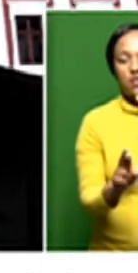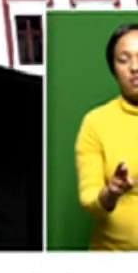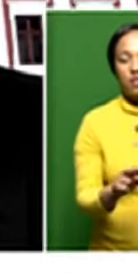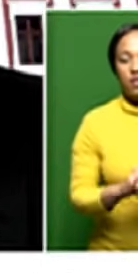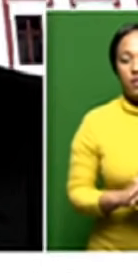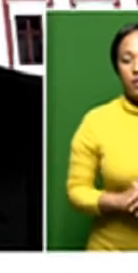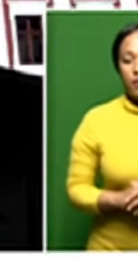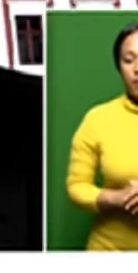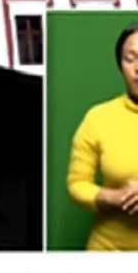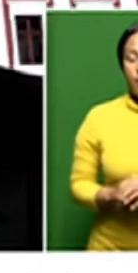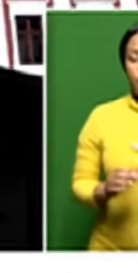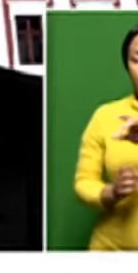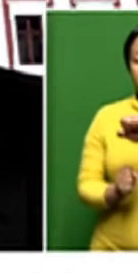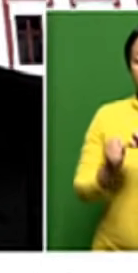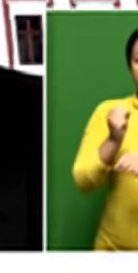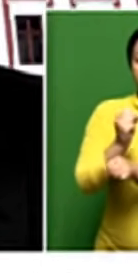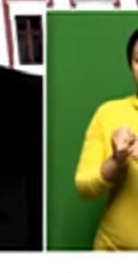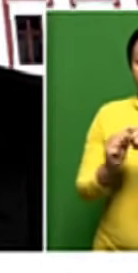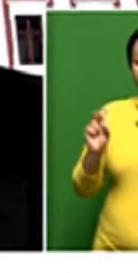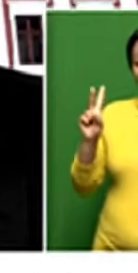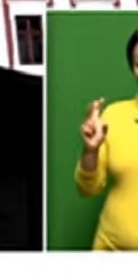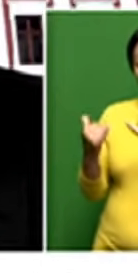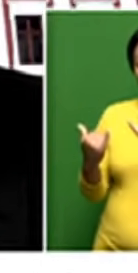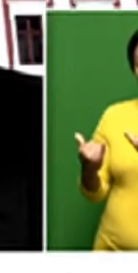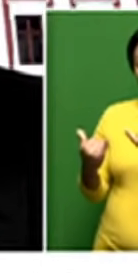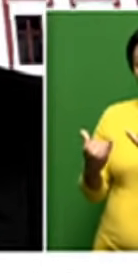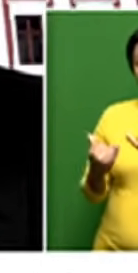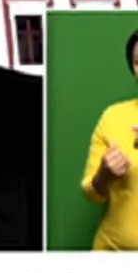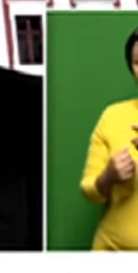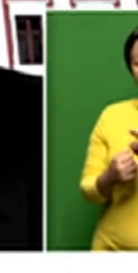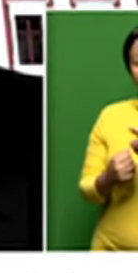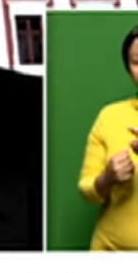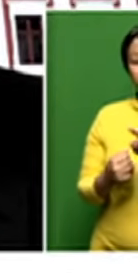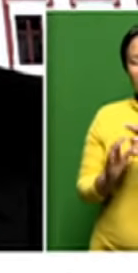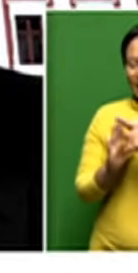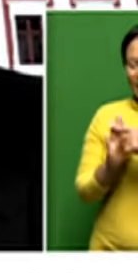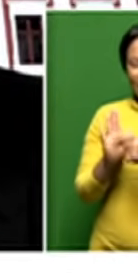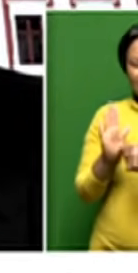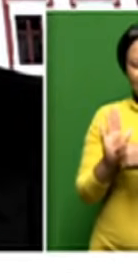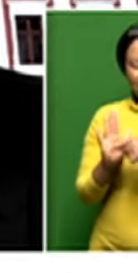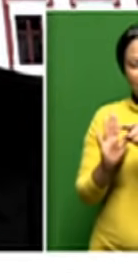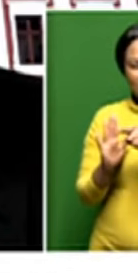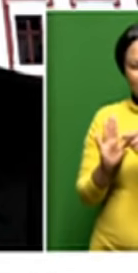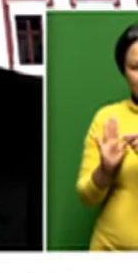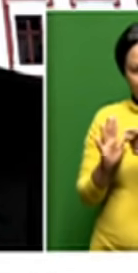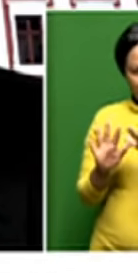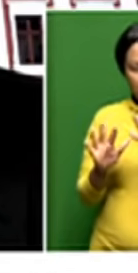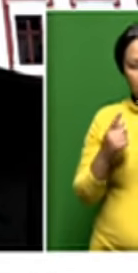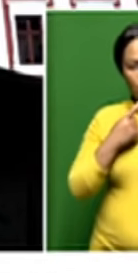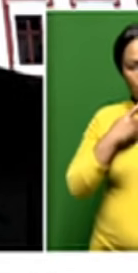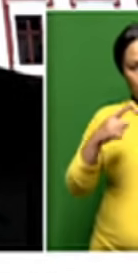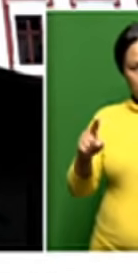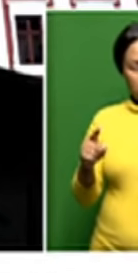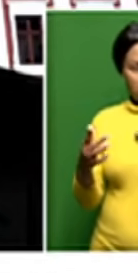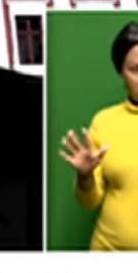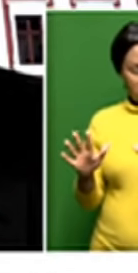just let's wrap up on the topic at hand now. So the exact date, has that been announced as yet